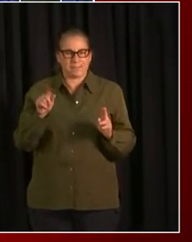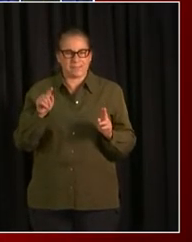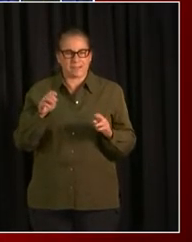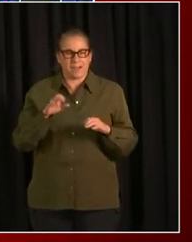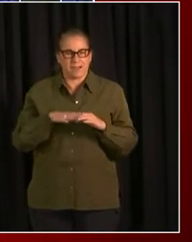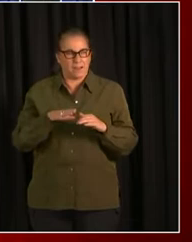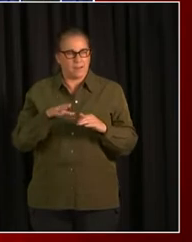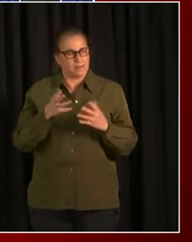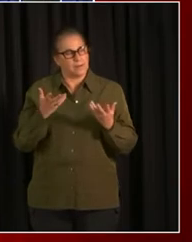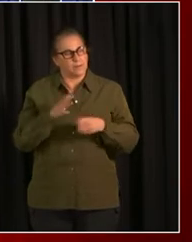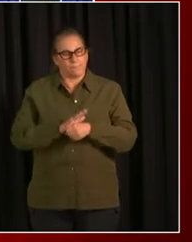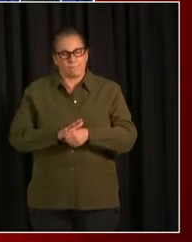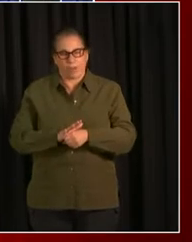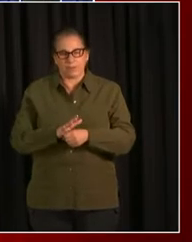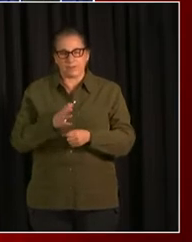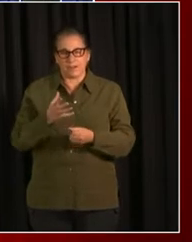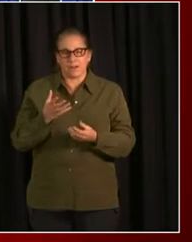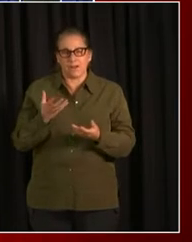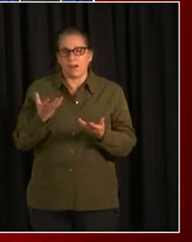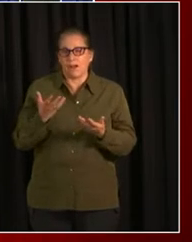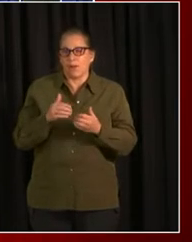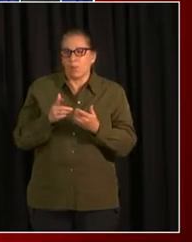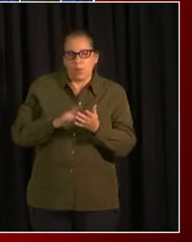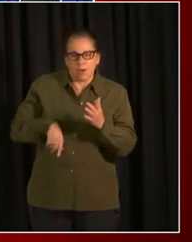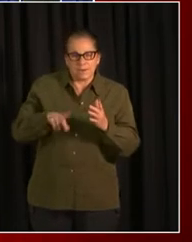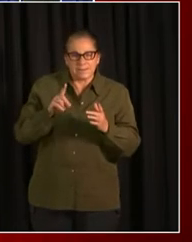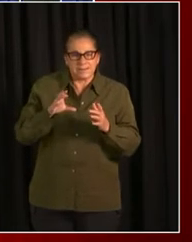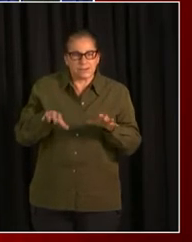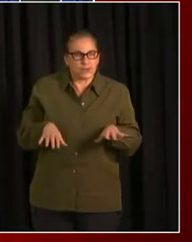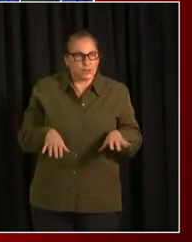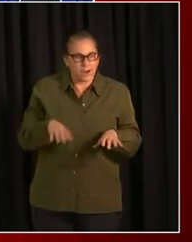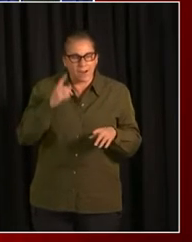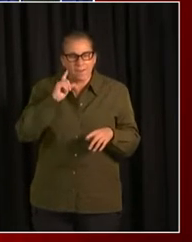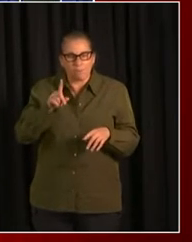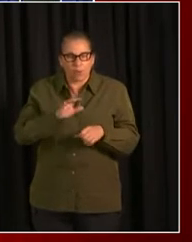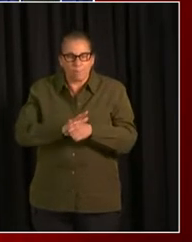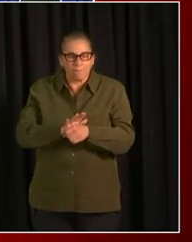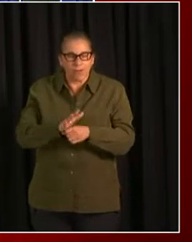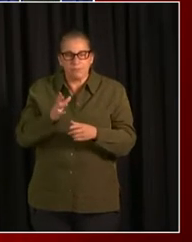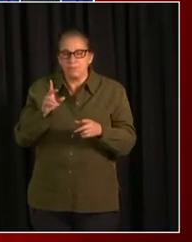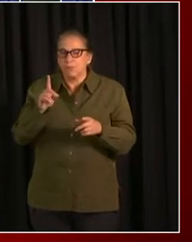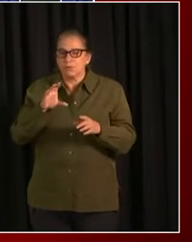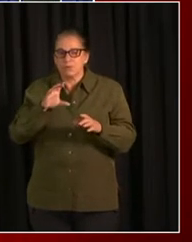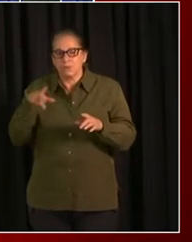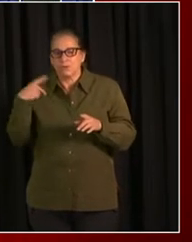to the district's response and recovery efforts on COVID-19, you can visit